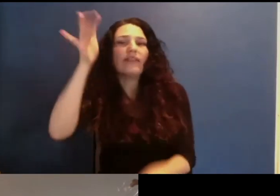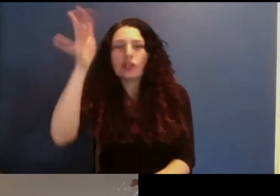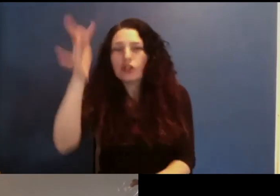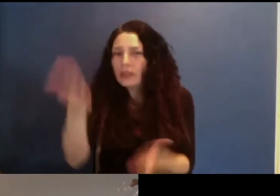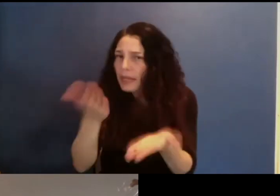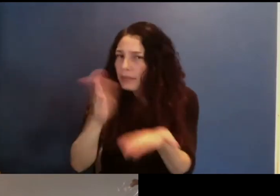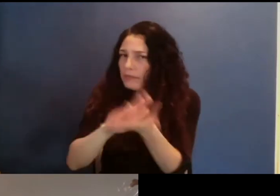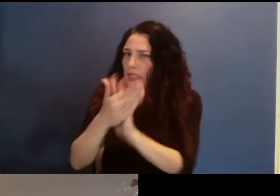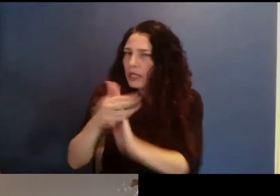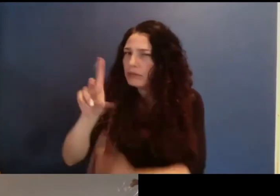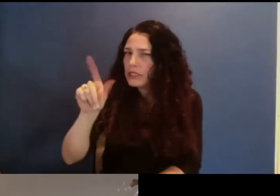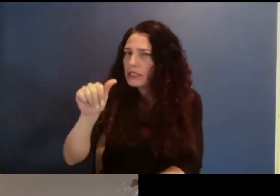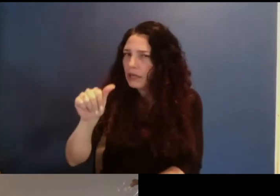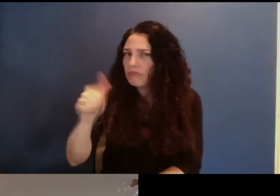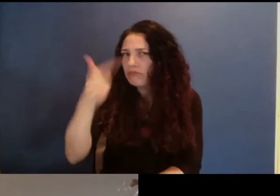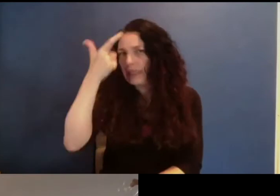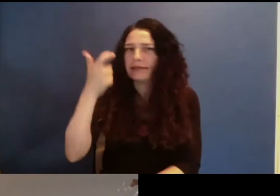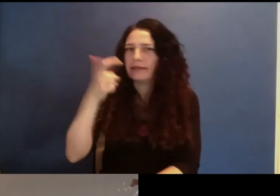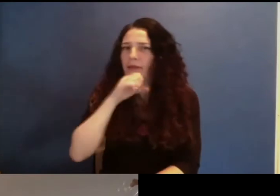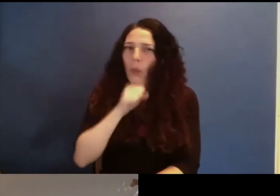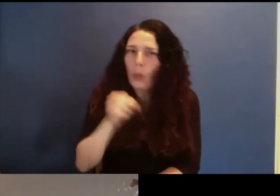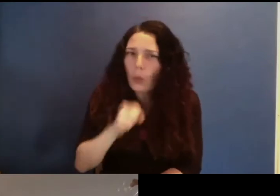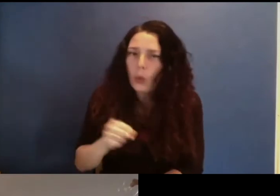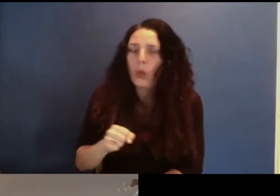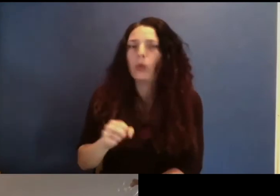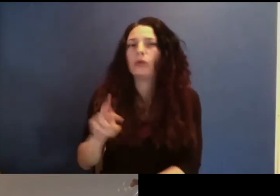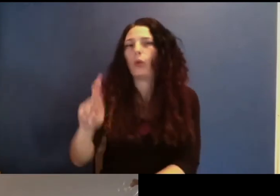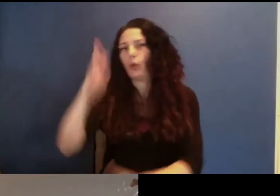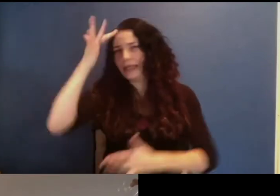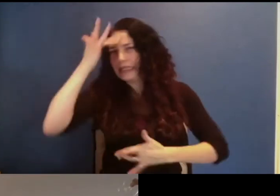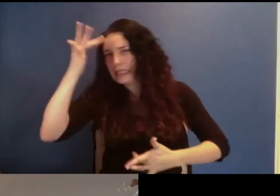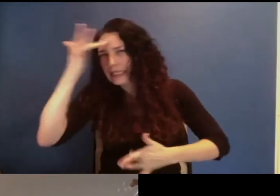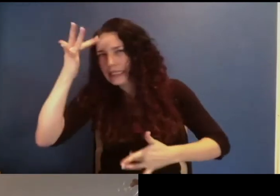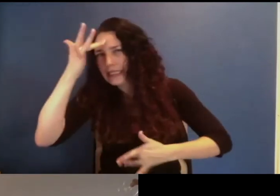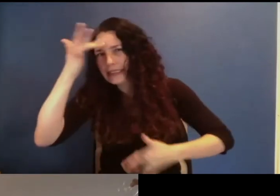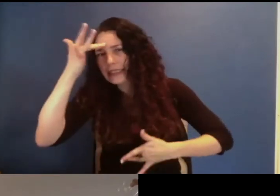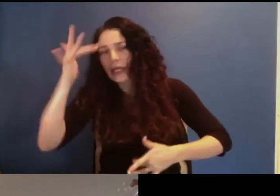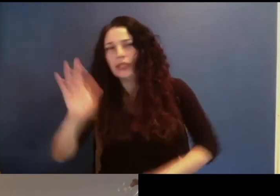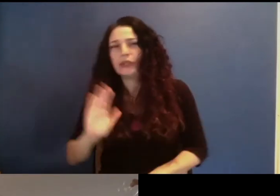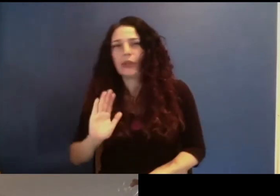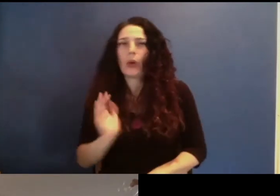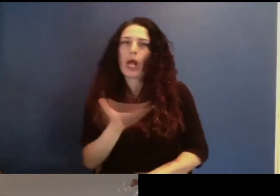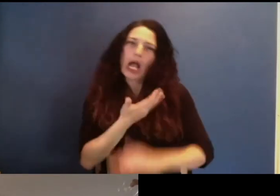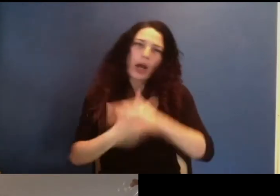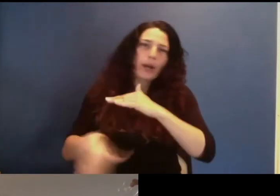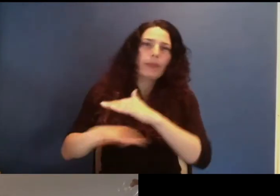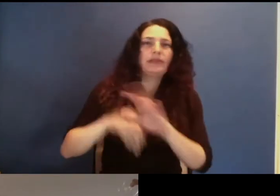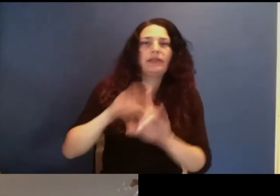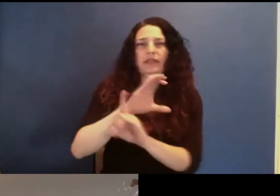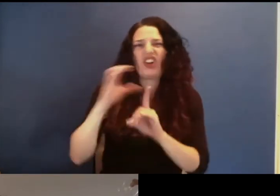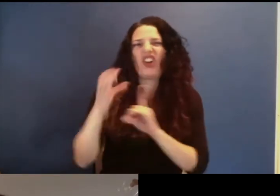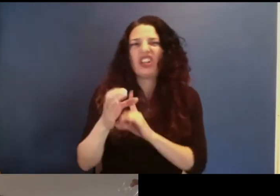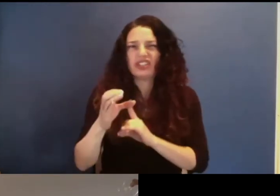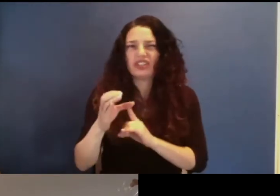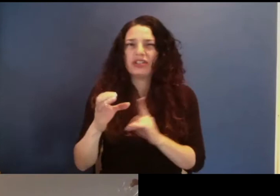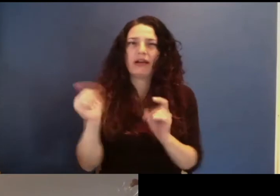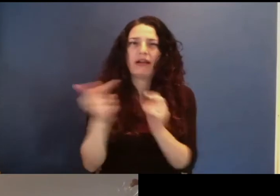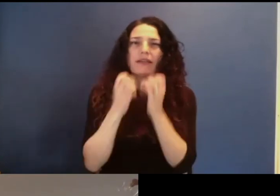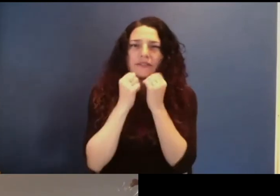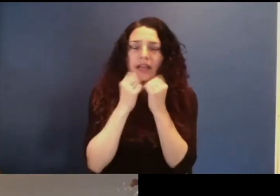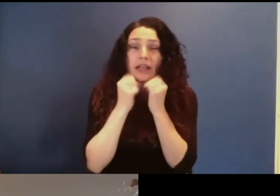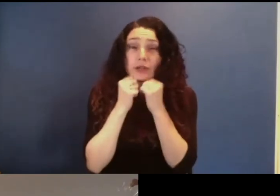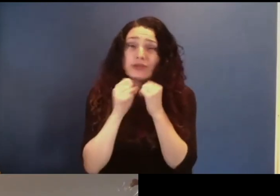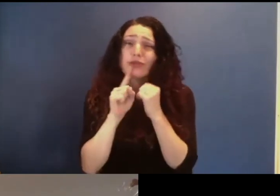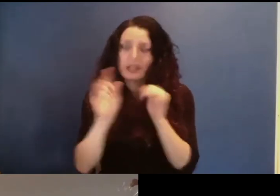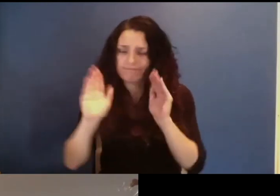that. And this is the culture that kind of, the whole bread and butter of our culture and the value is youth. It's